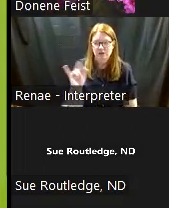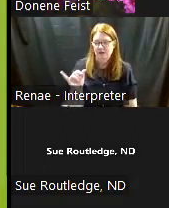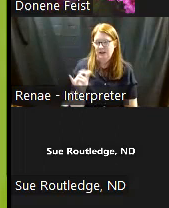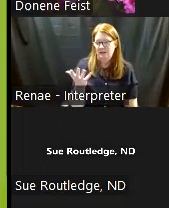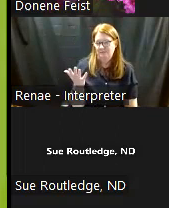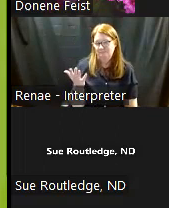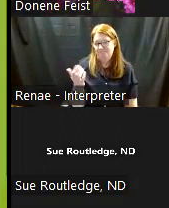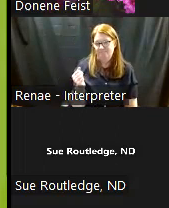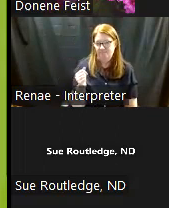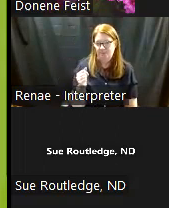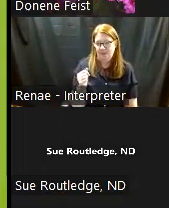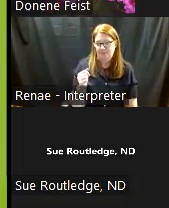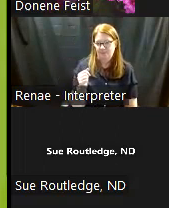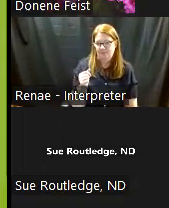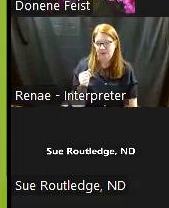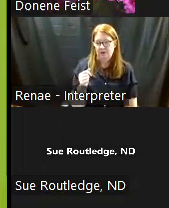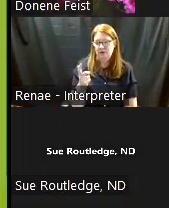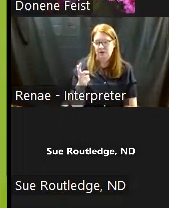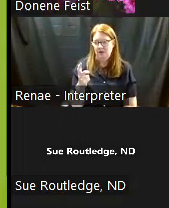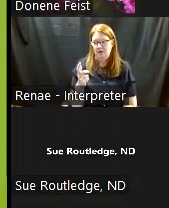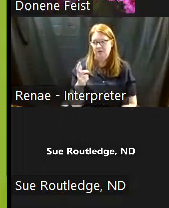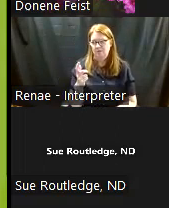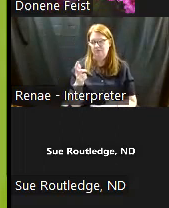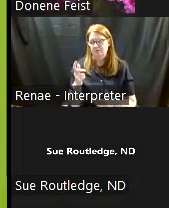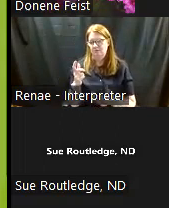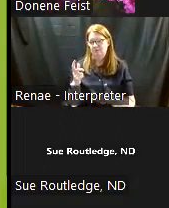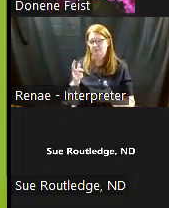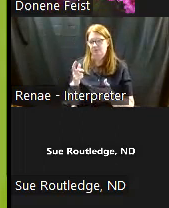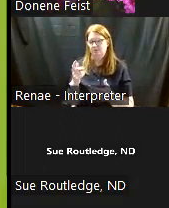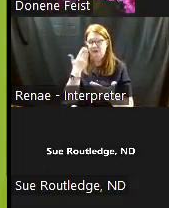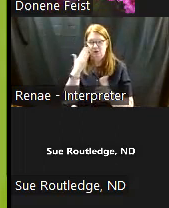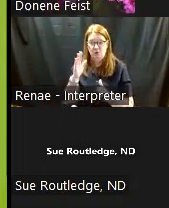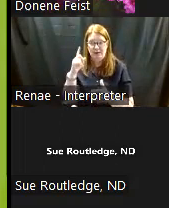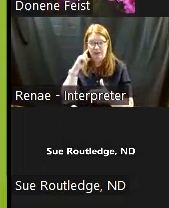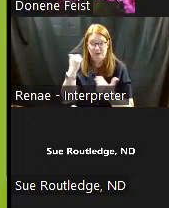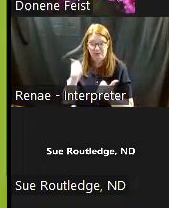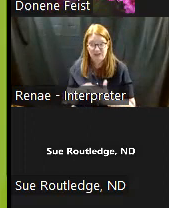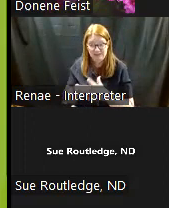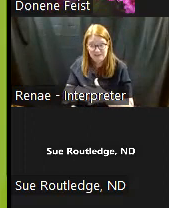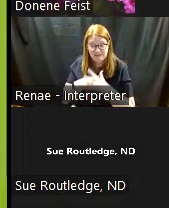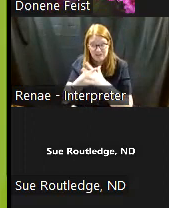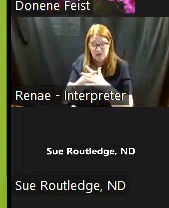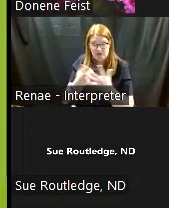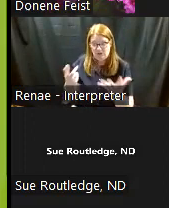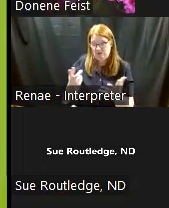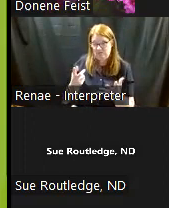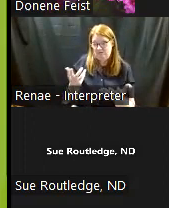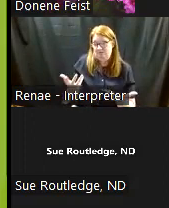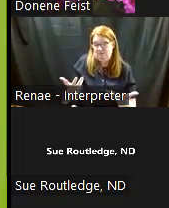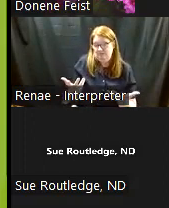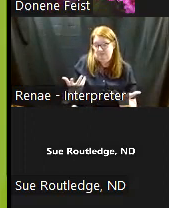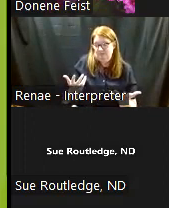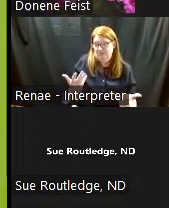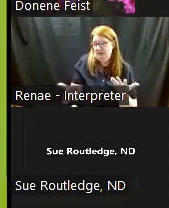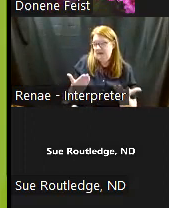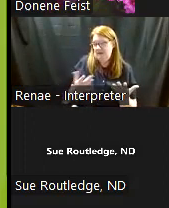maybe our later onset, or we don't really know when hearing loss started, but we're maybe acquiring this kid at I'm acquiring the